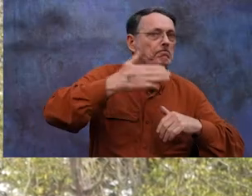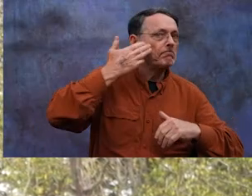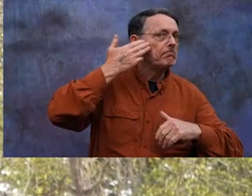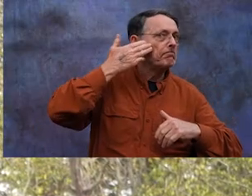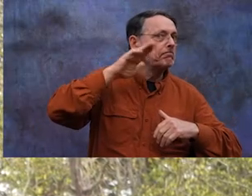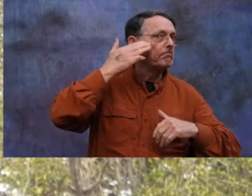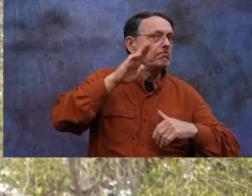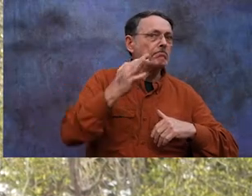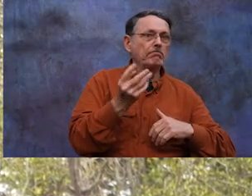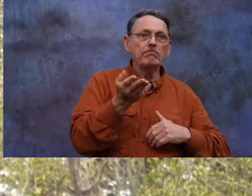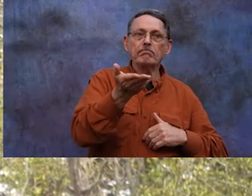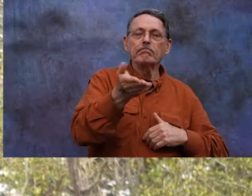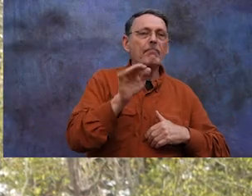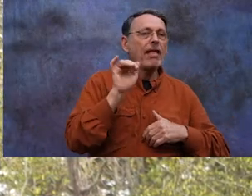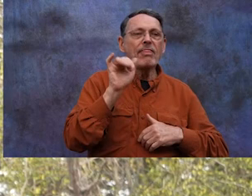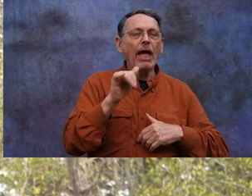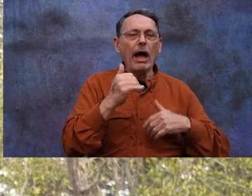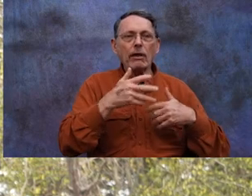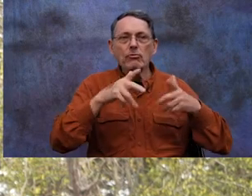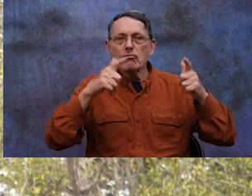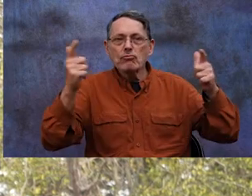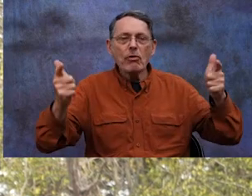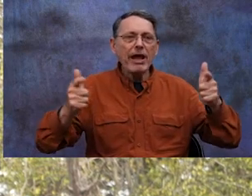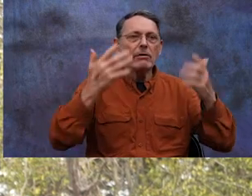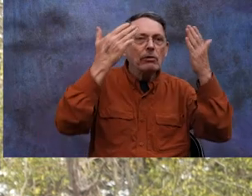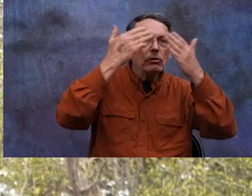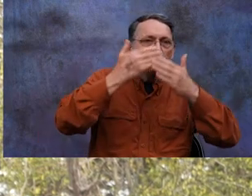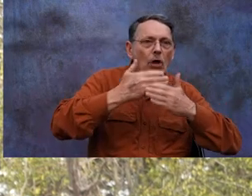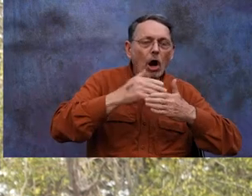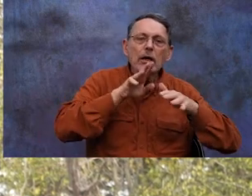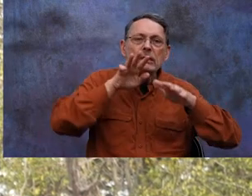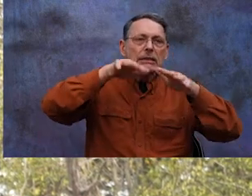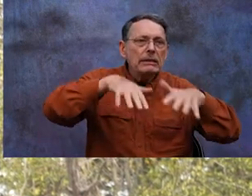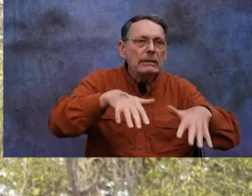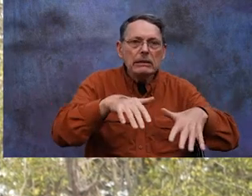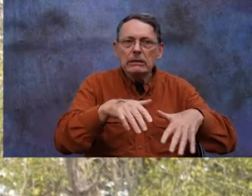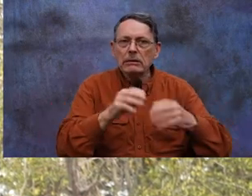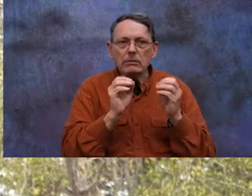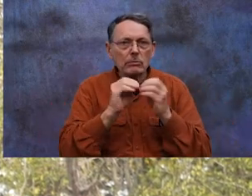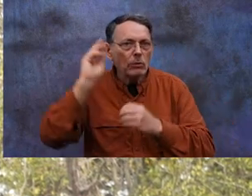the great, great, dark, sunless sea.